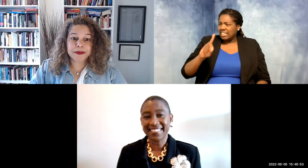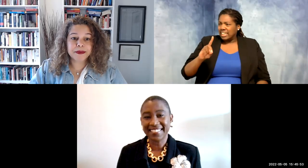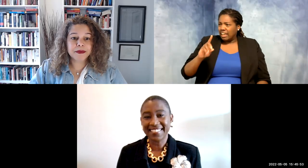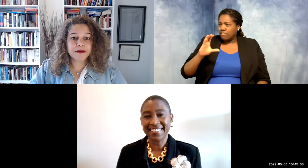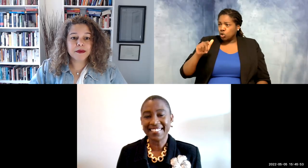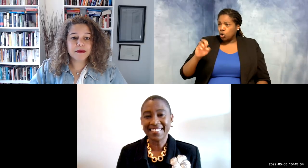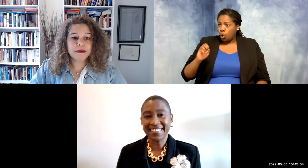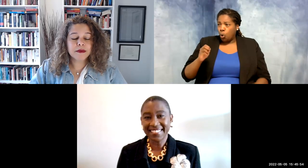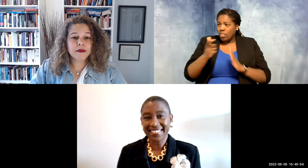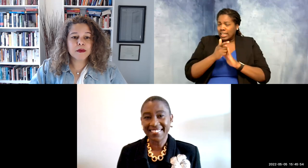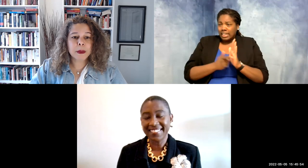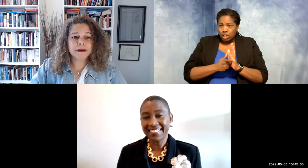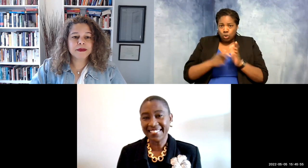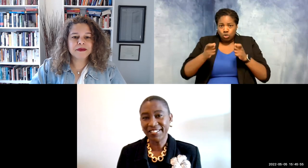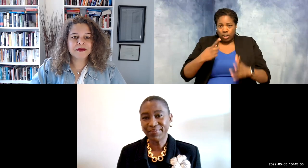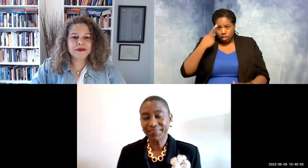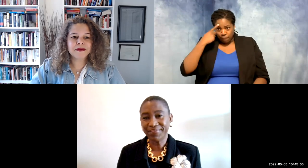director.